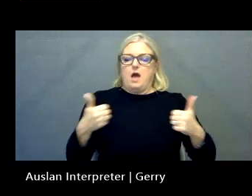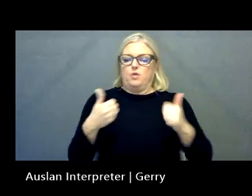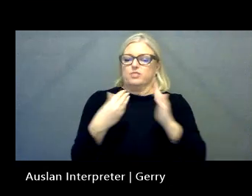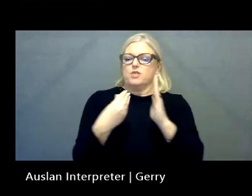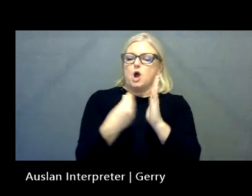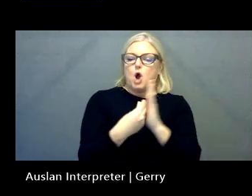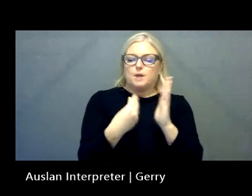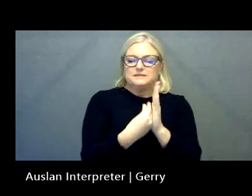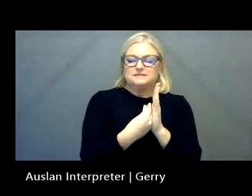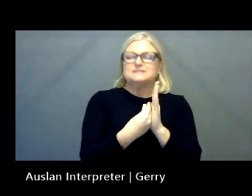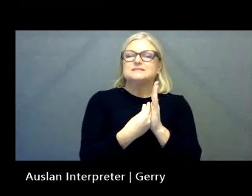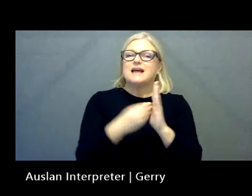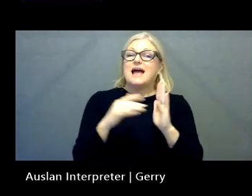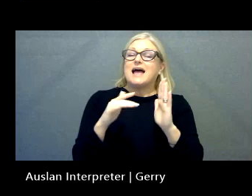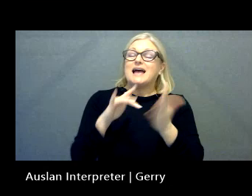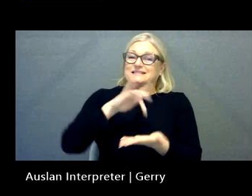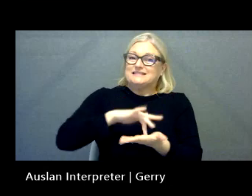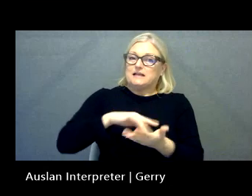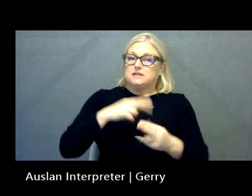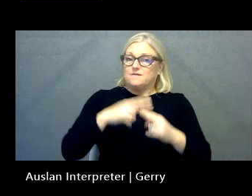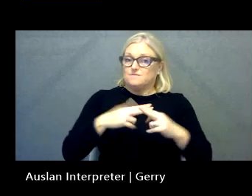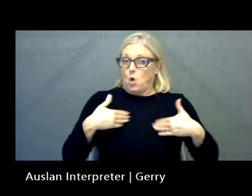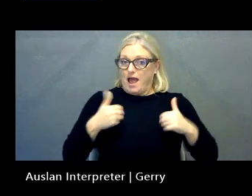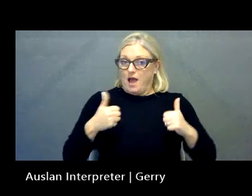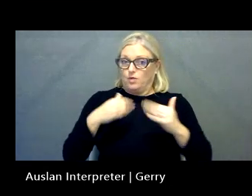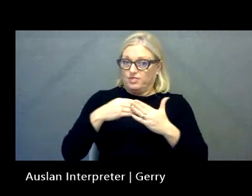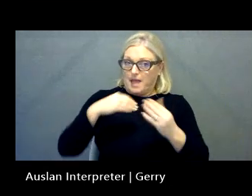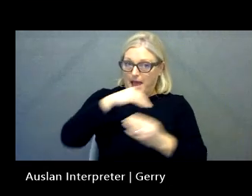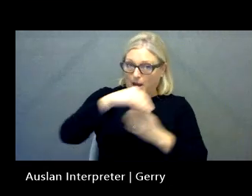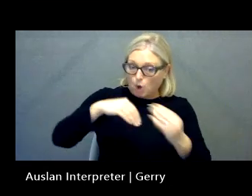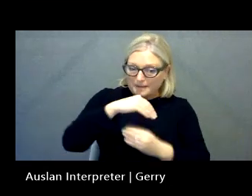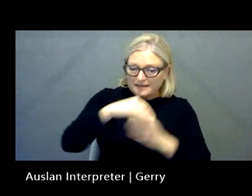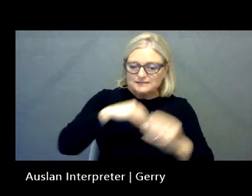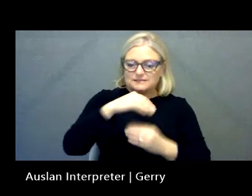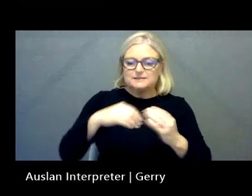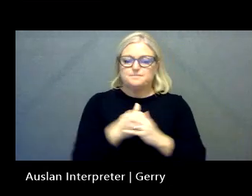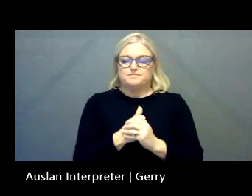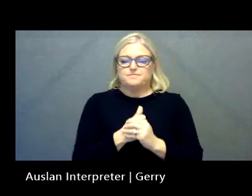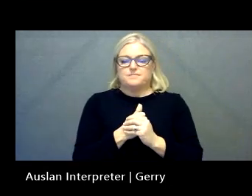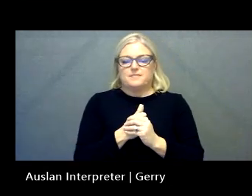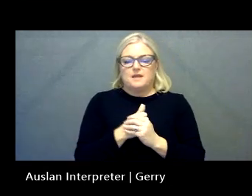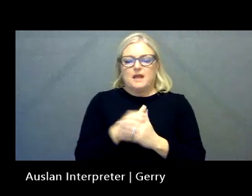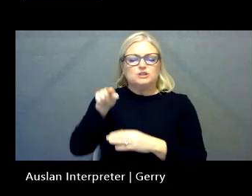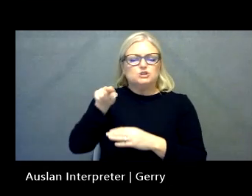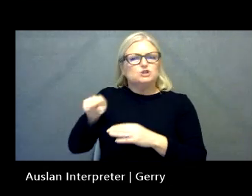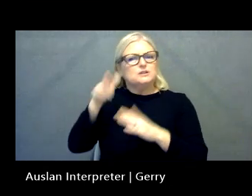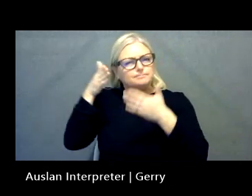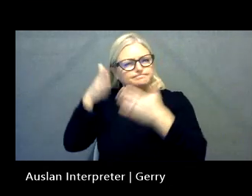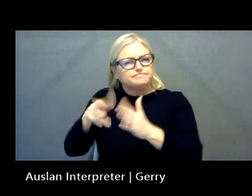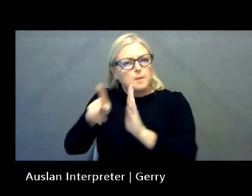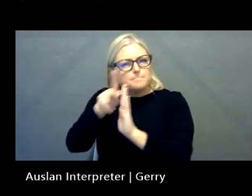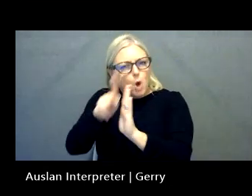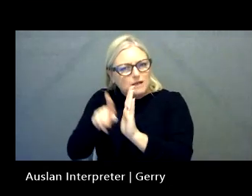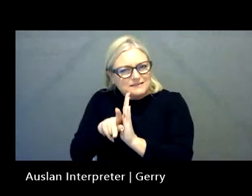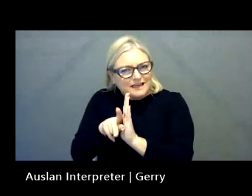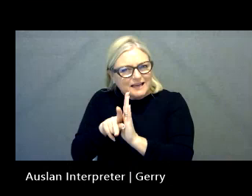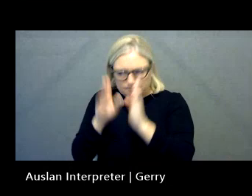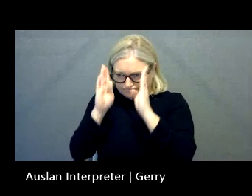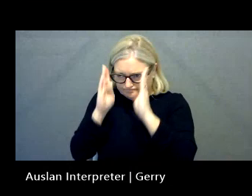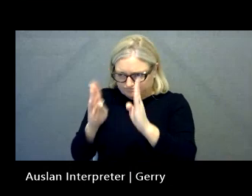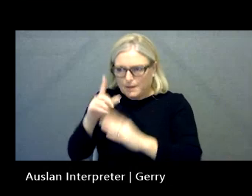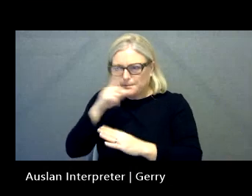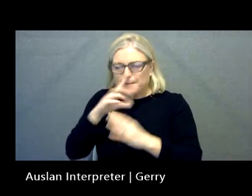well-being of people with disability and their carers through the analysis of very large and complex linked data. Samir has worked with several government